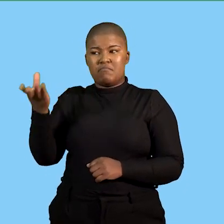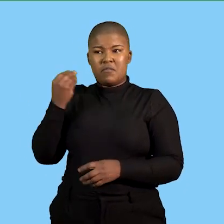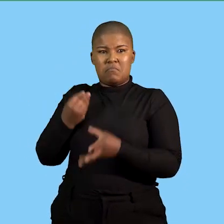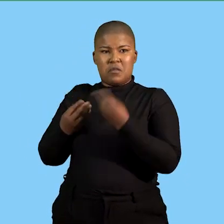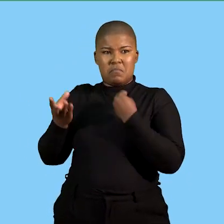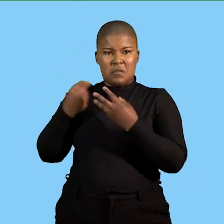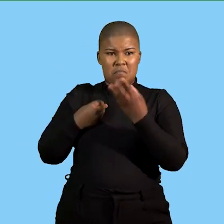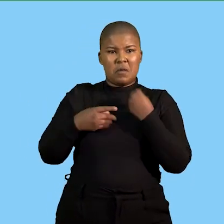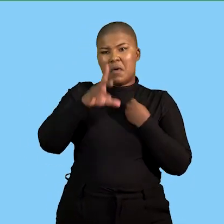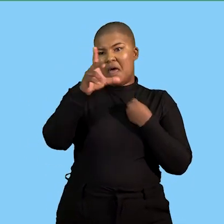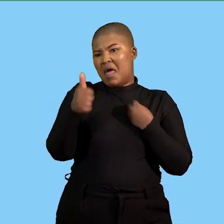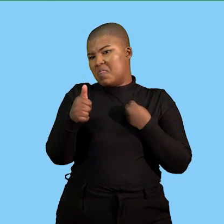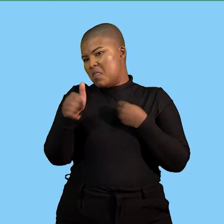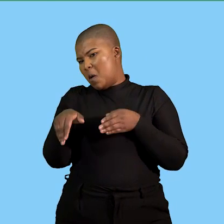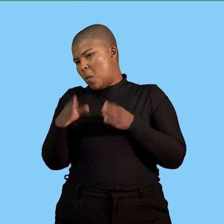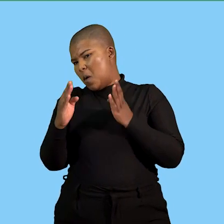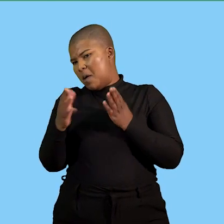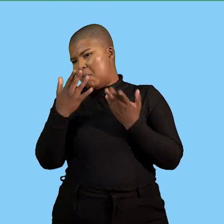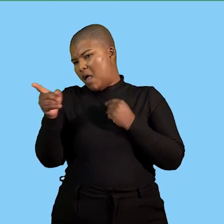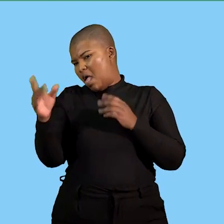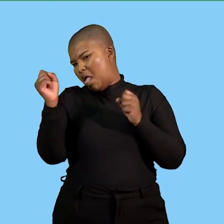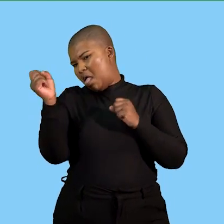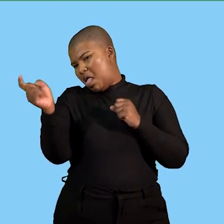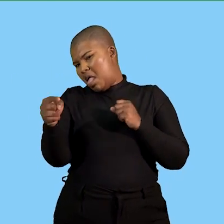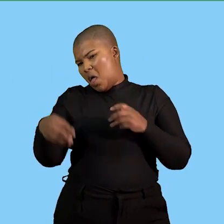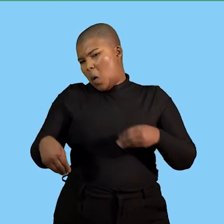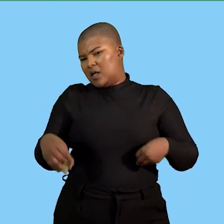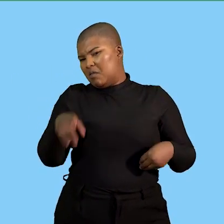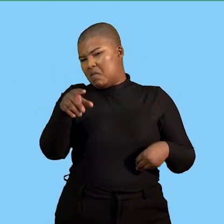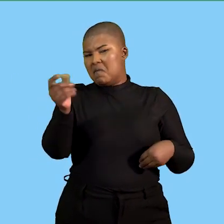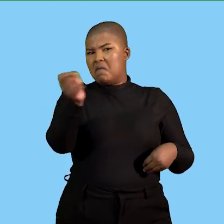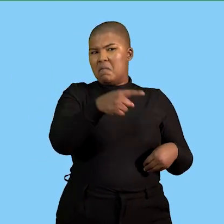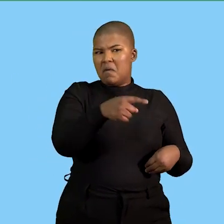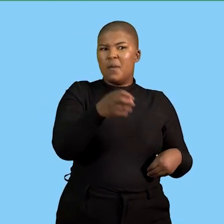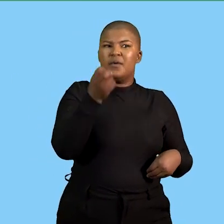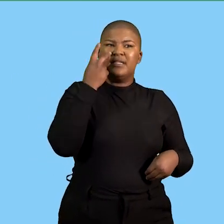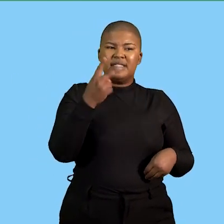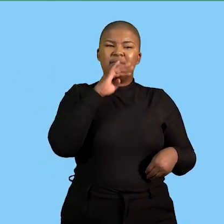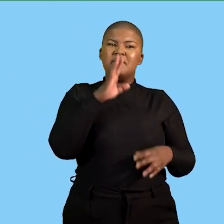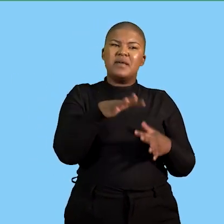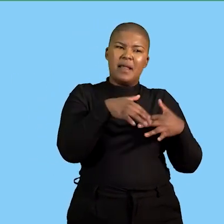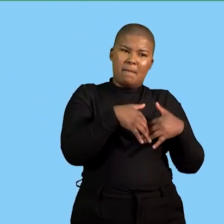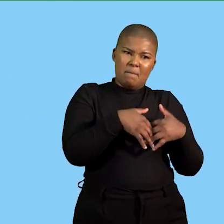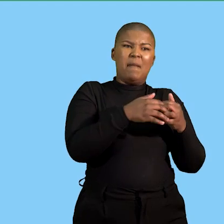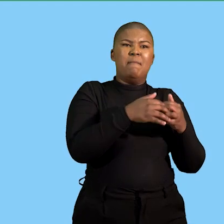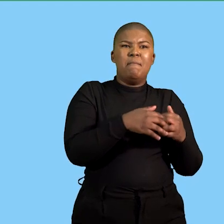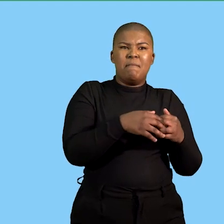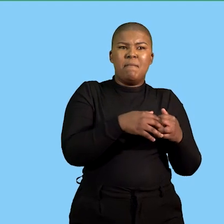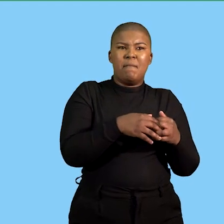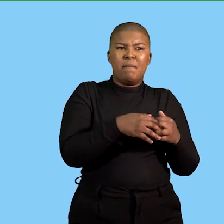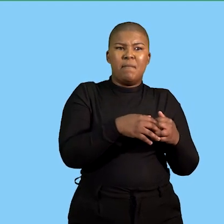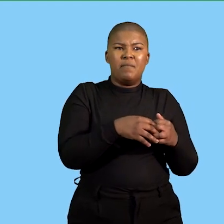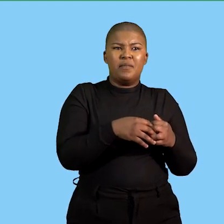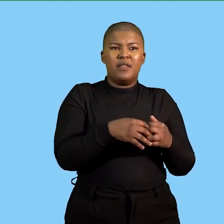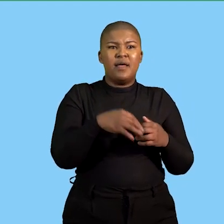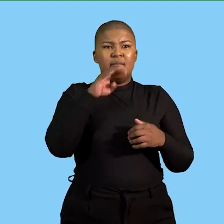each other. So this is the beginning stage, hence we call it the forming stage. Individuals who then obtain information